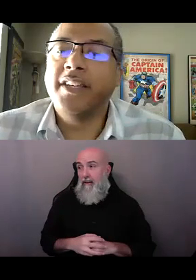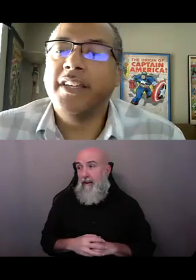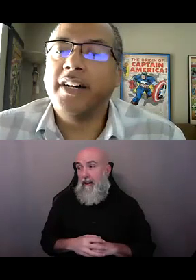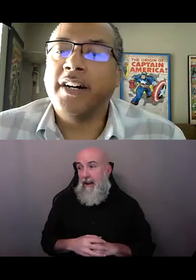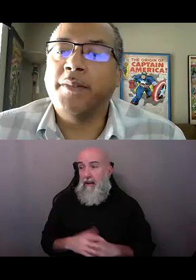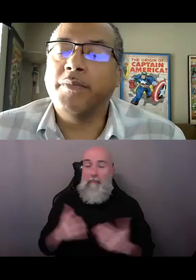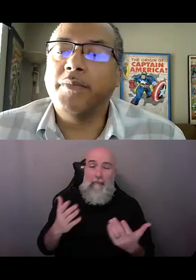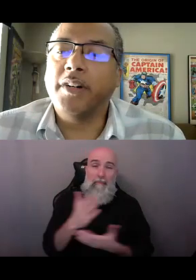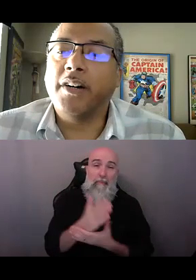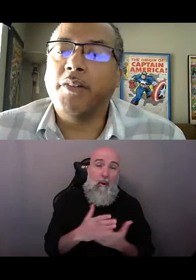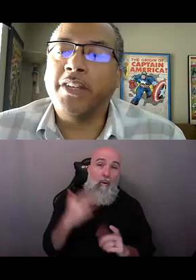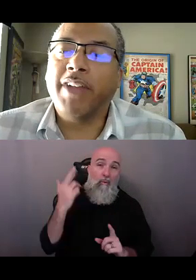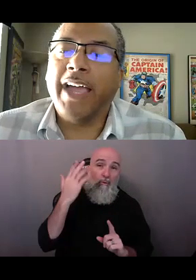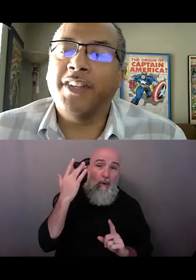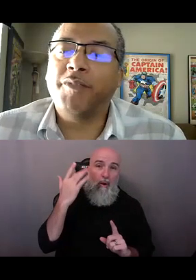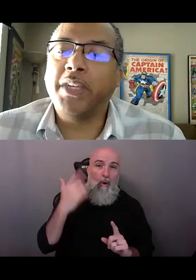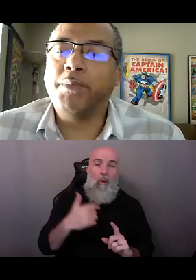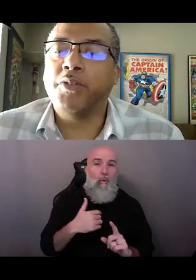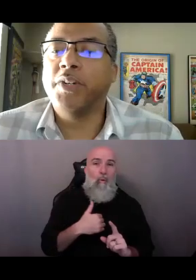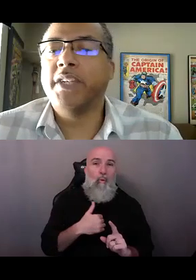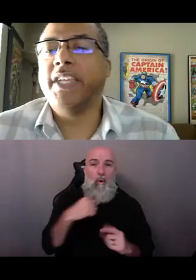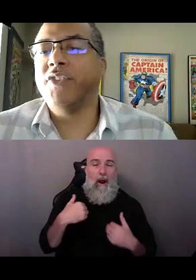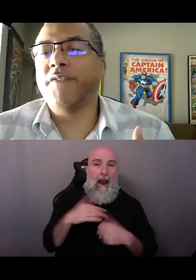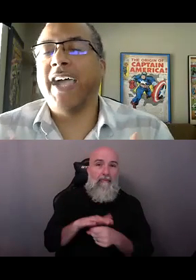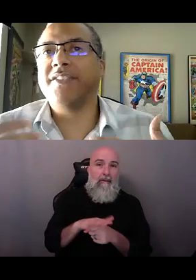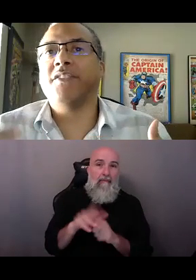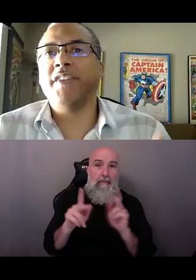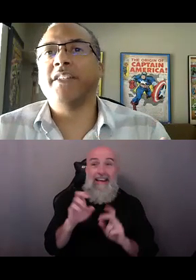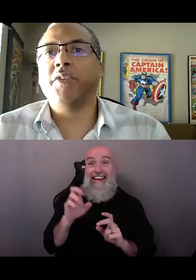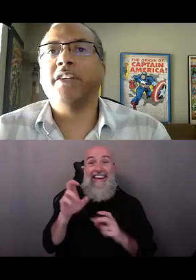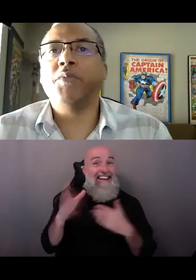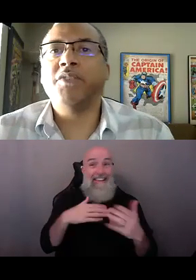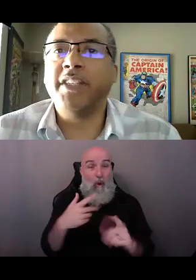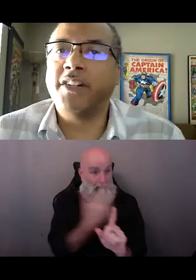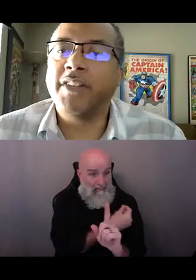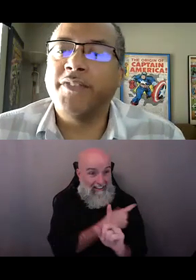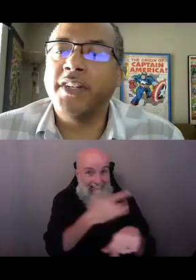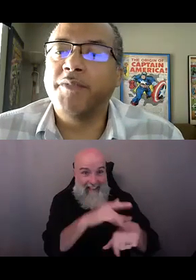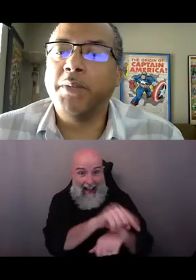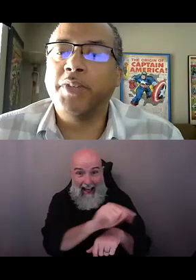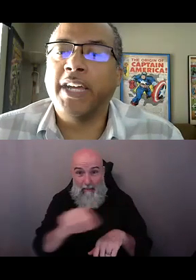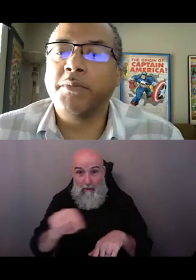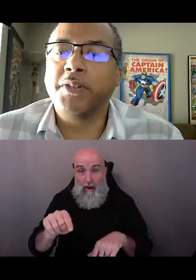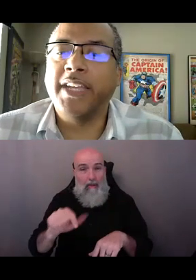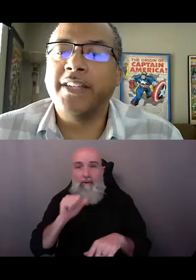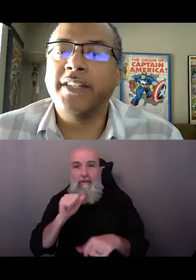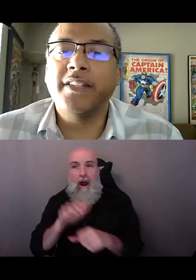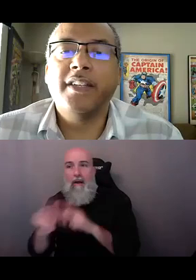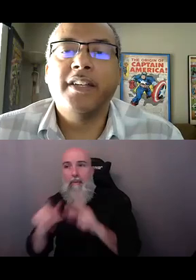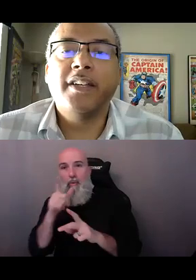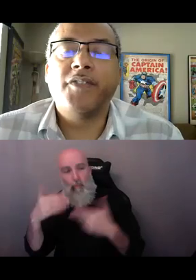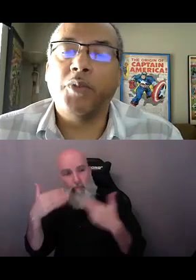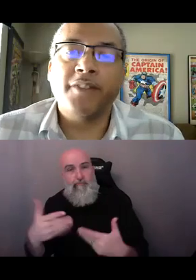that we don't have enough people, even though the vaccine's available here, we really don't have enough people that are partaking